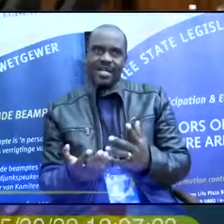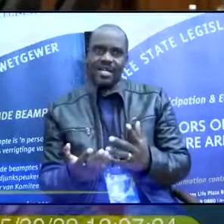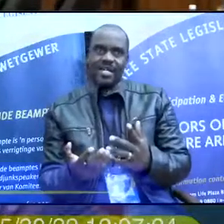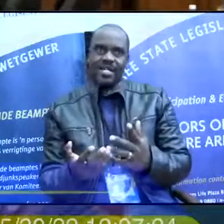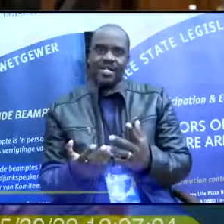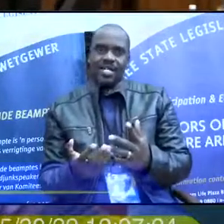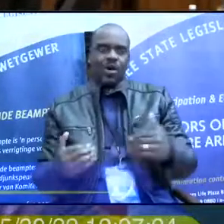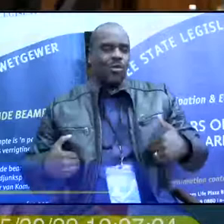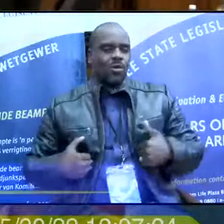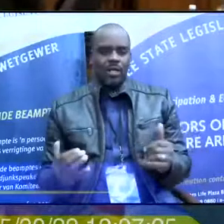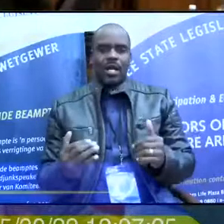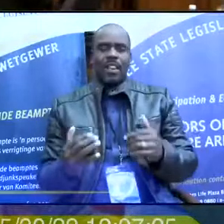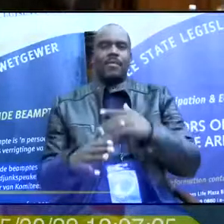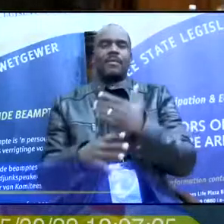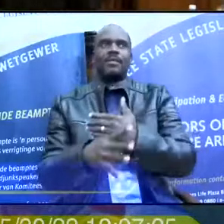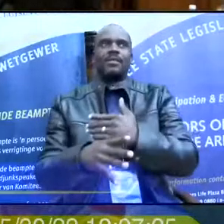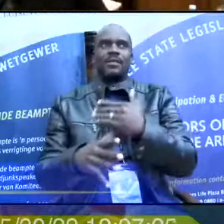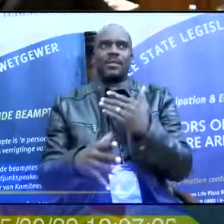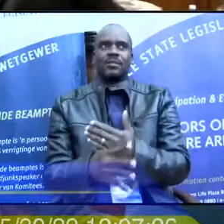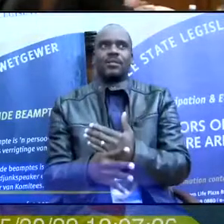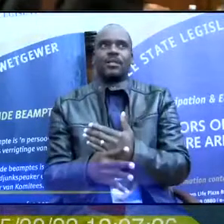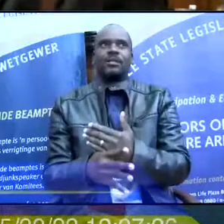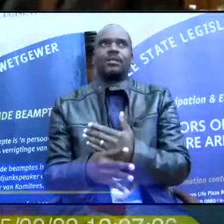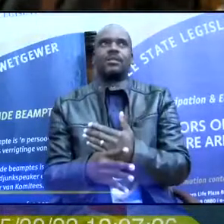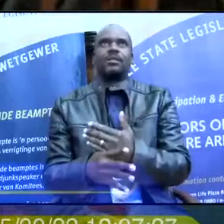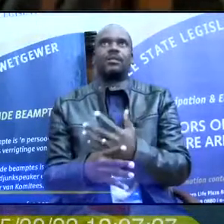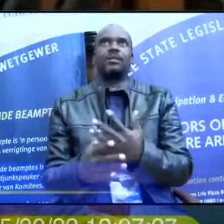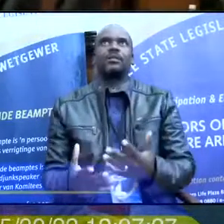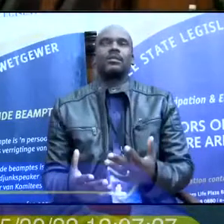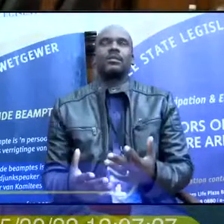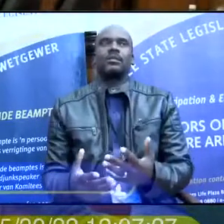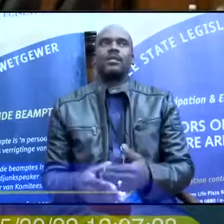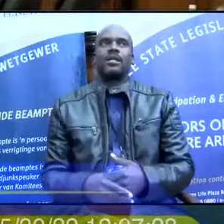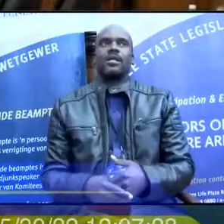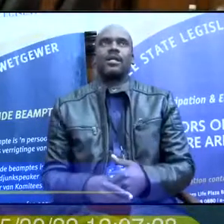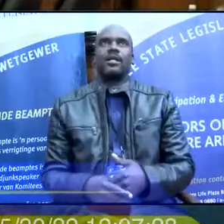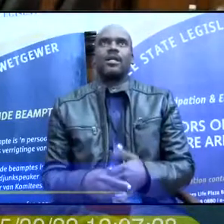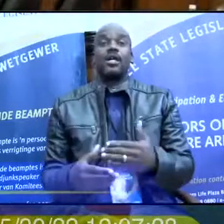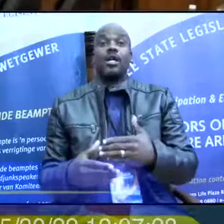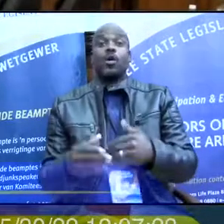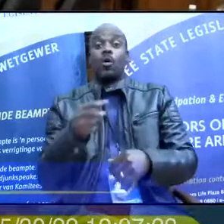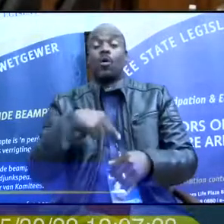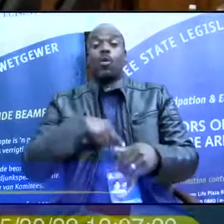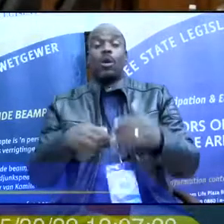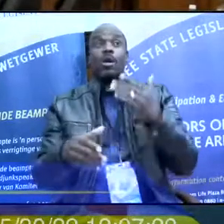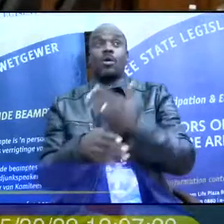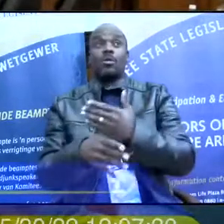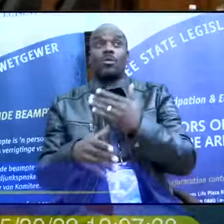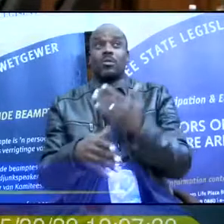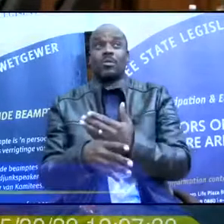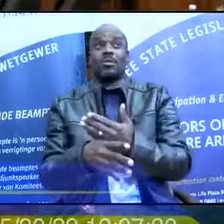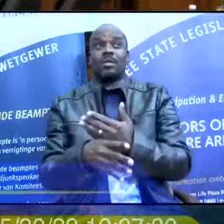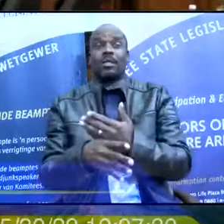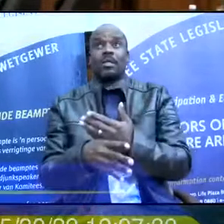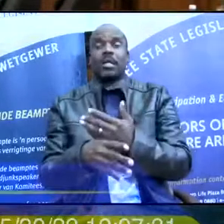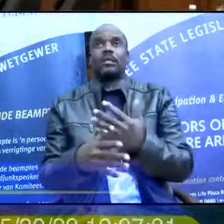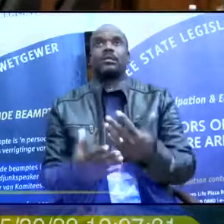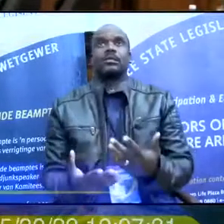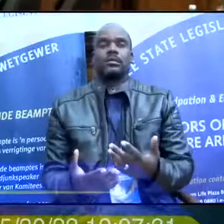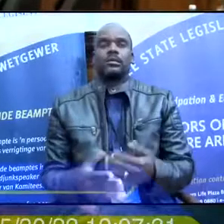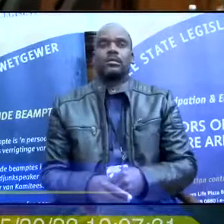creation is on the deadline and as workers we have to take pills to sleep at